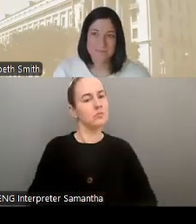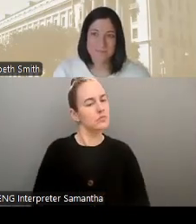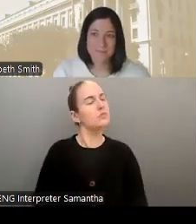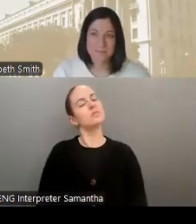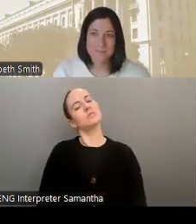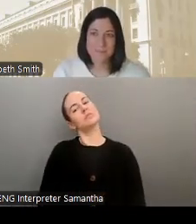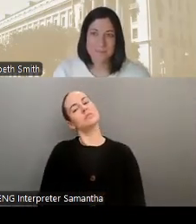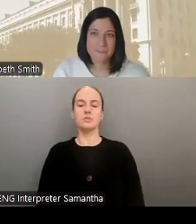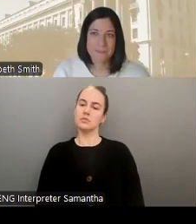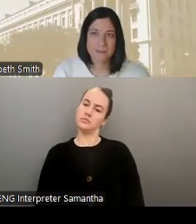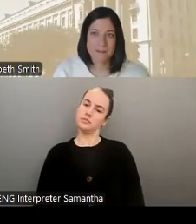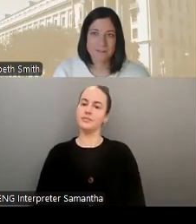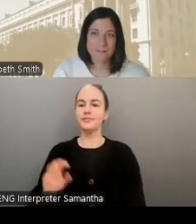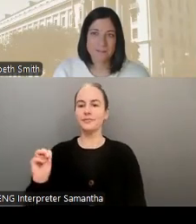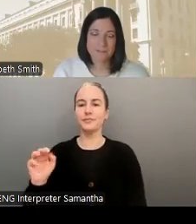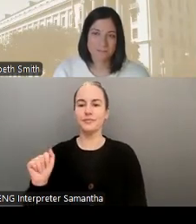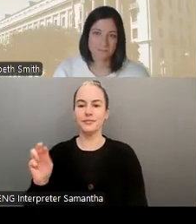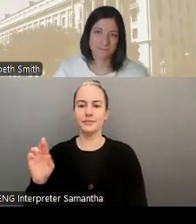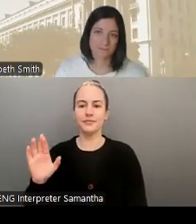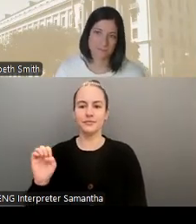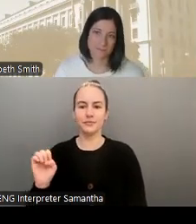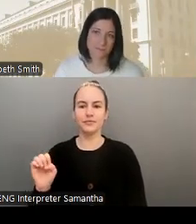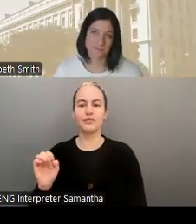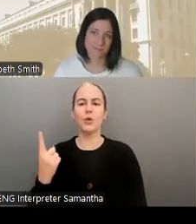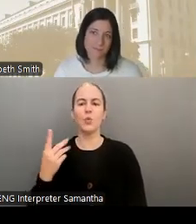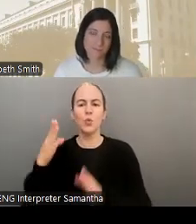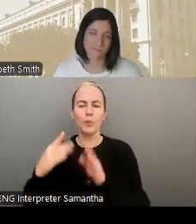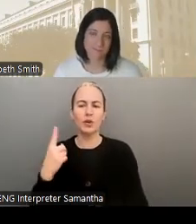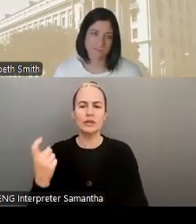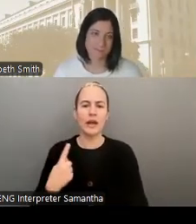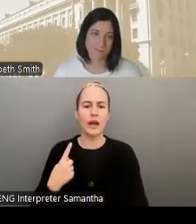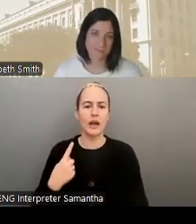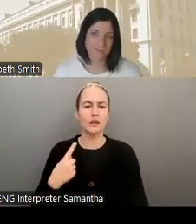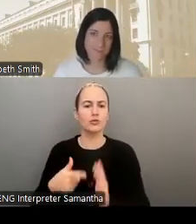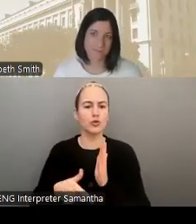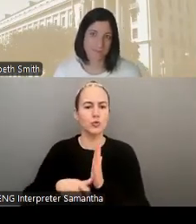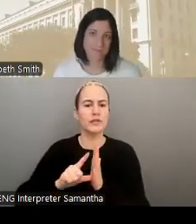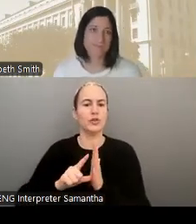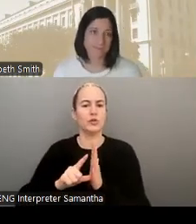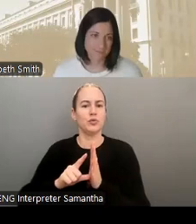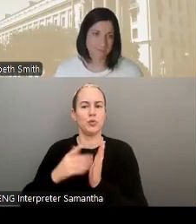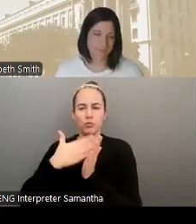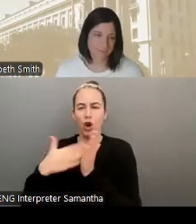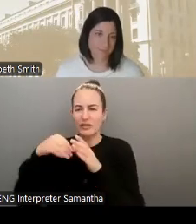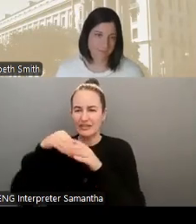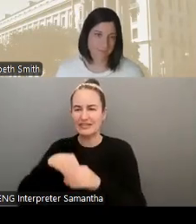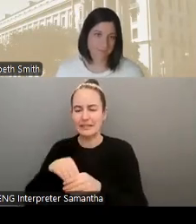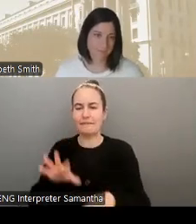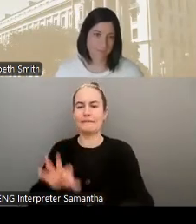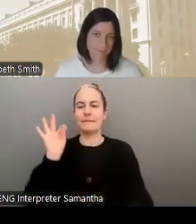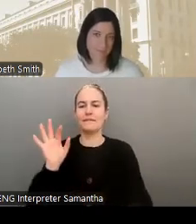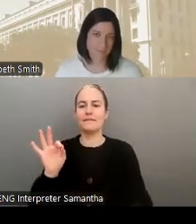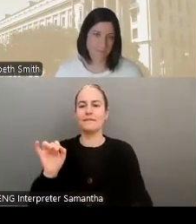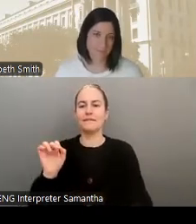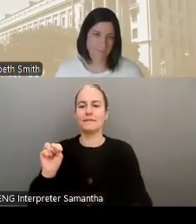And I believe somebody asked to go over the elements of a finding again, and I'm happy to do so.